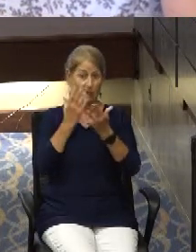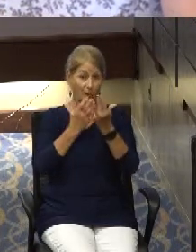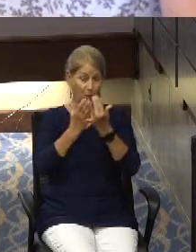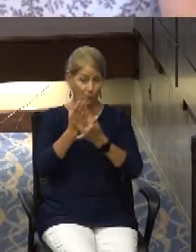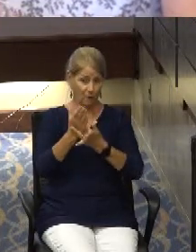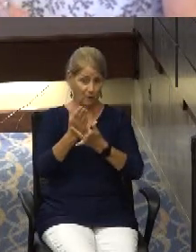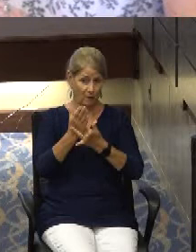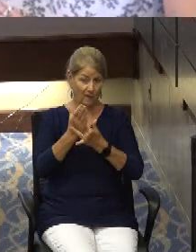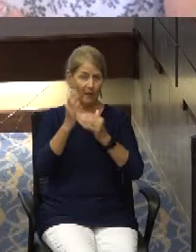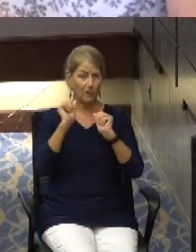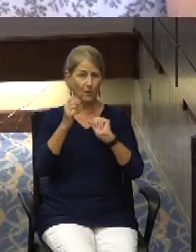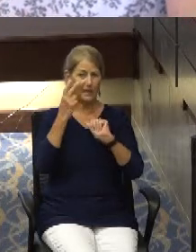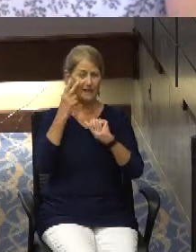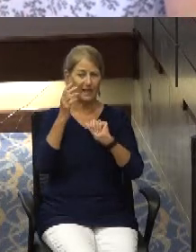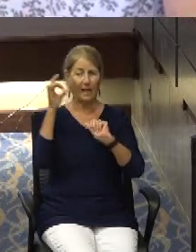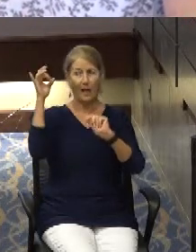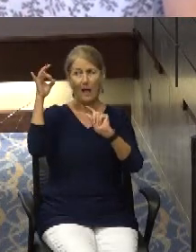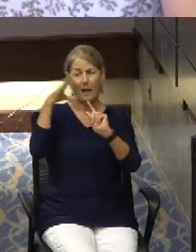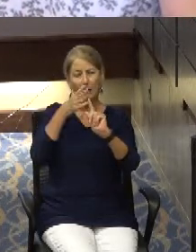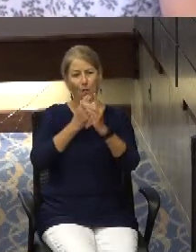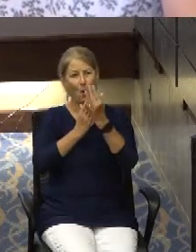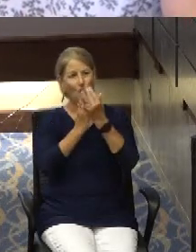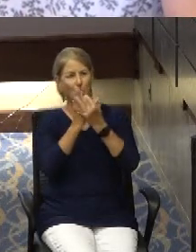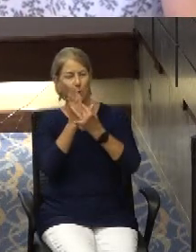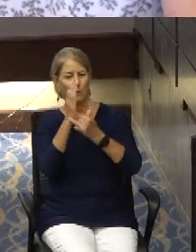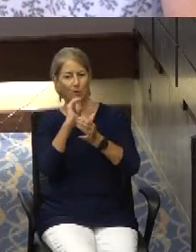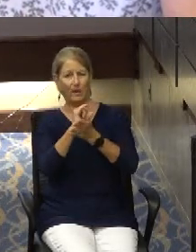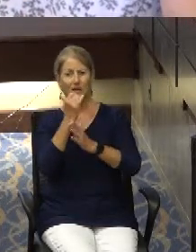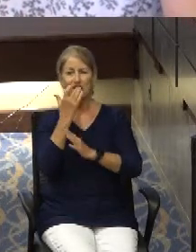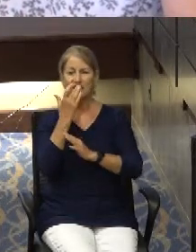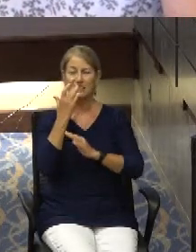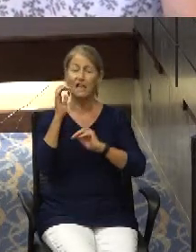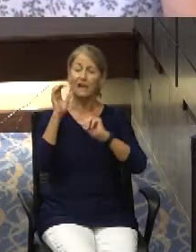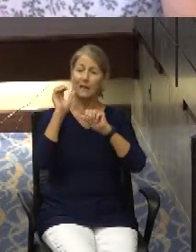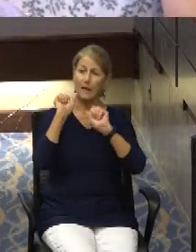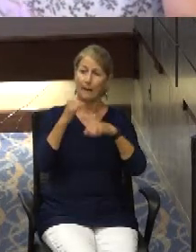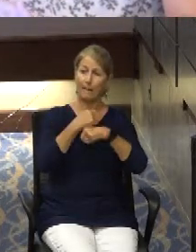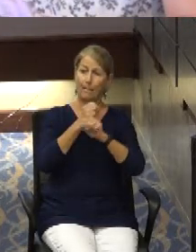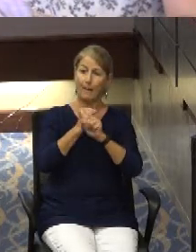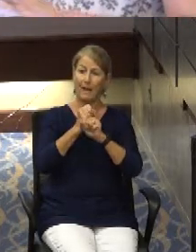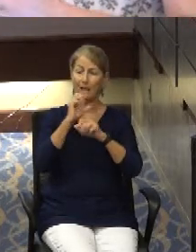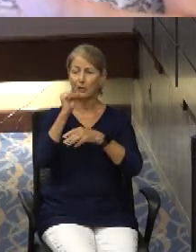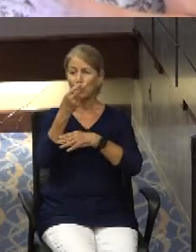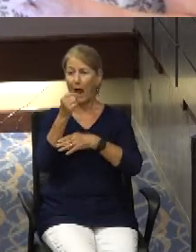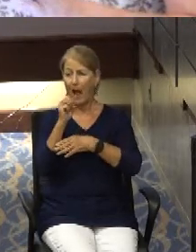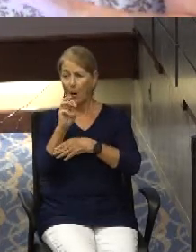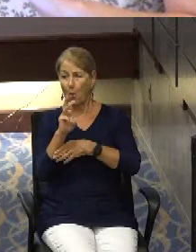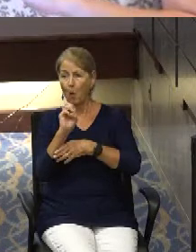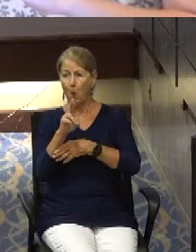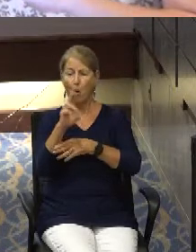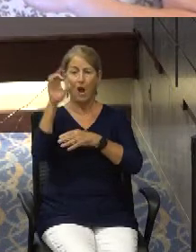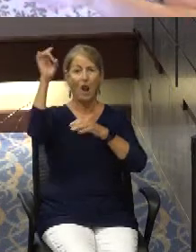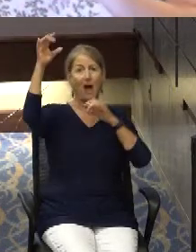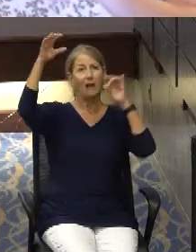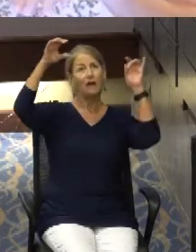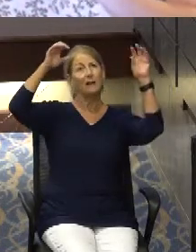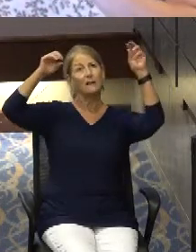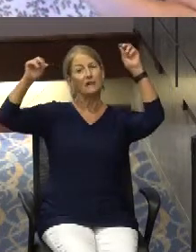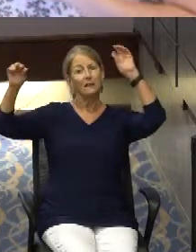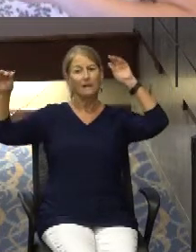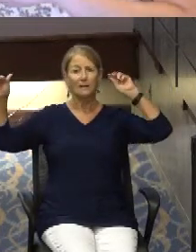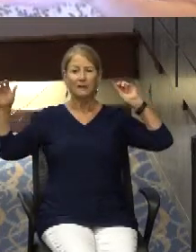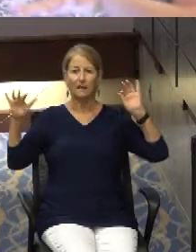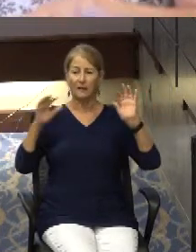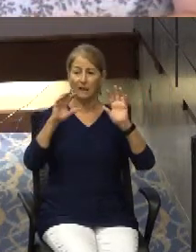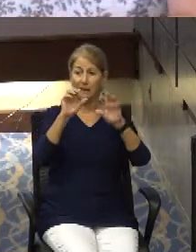can see that light can pass through and can create shadows or light, all that can